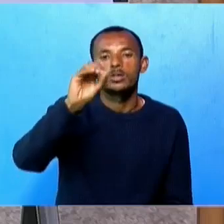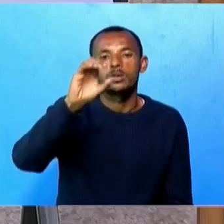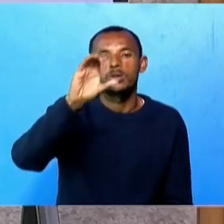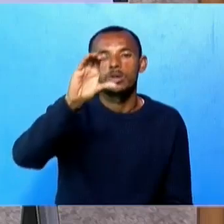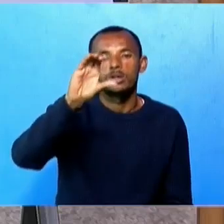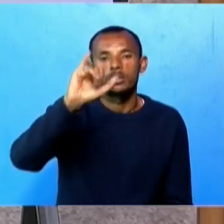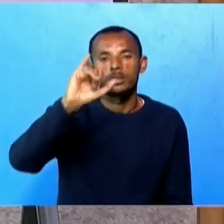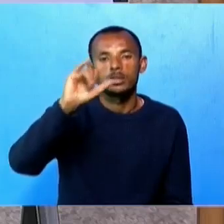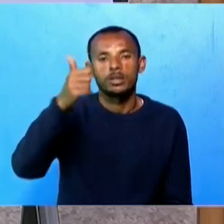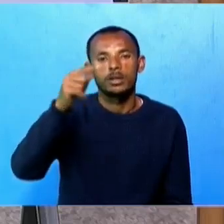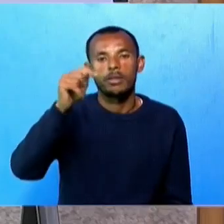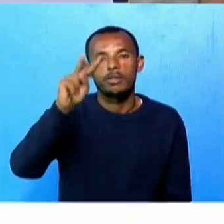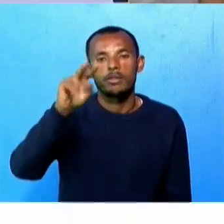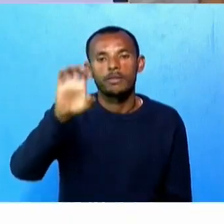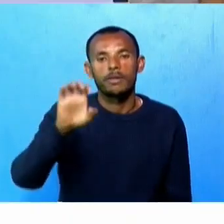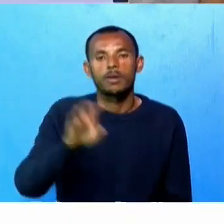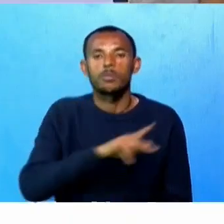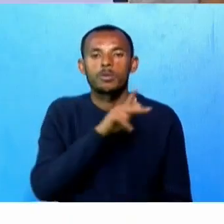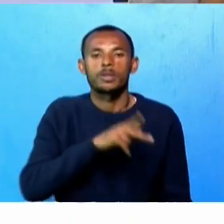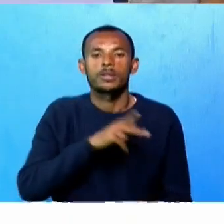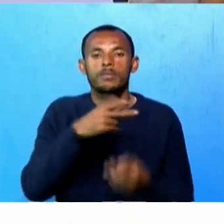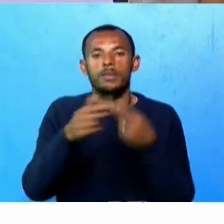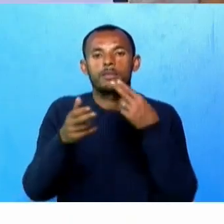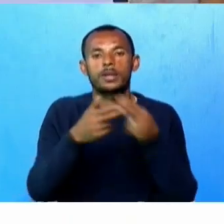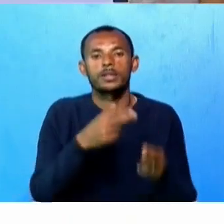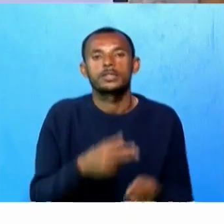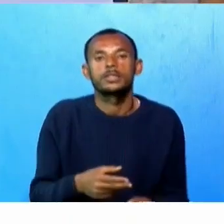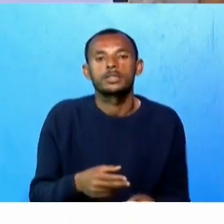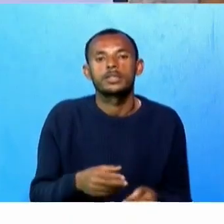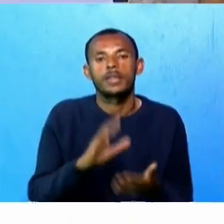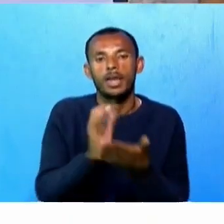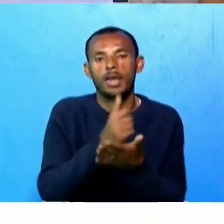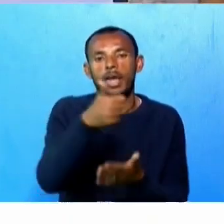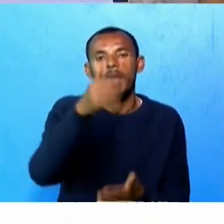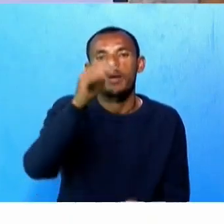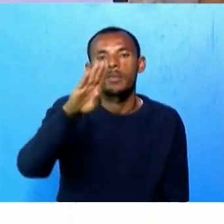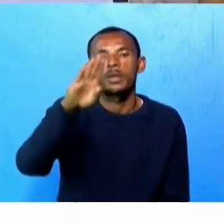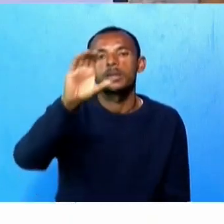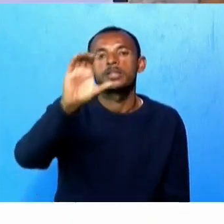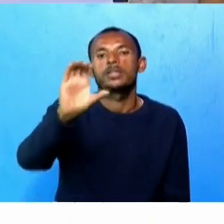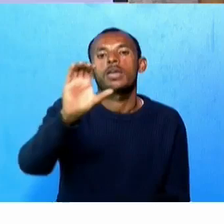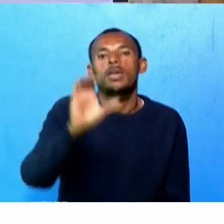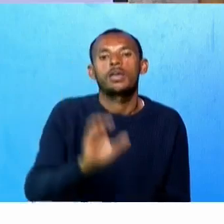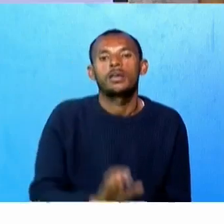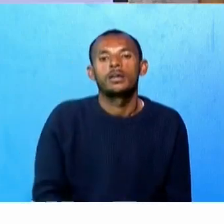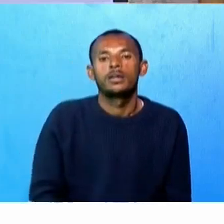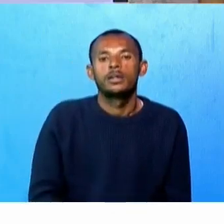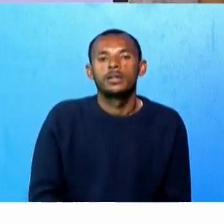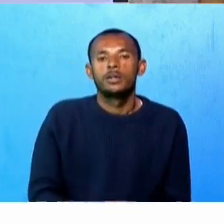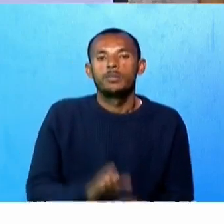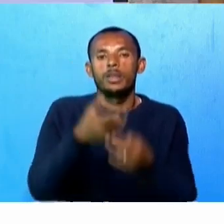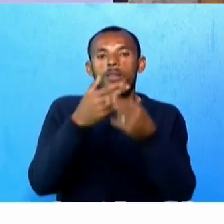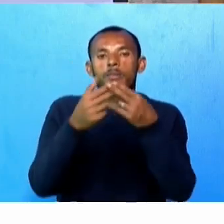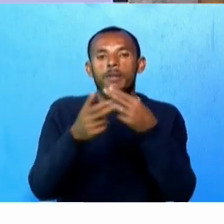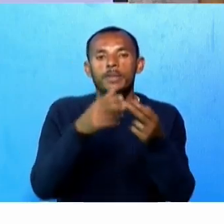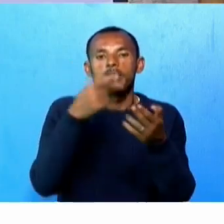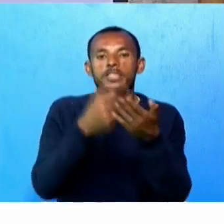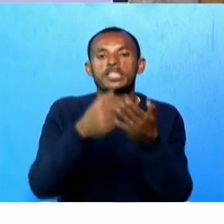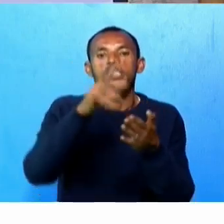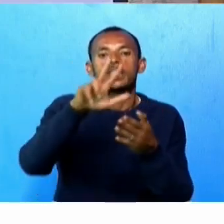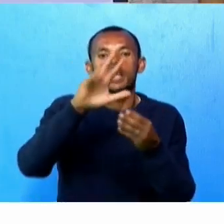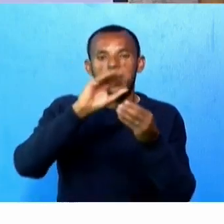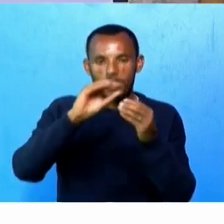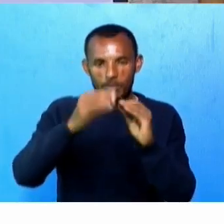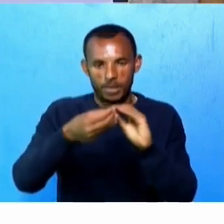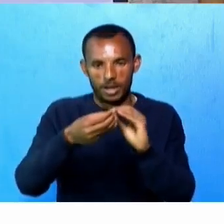take any three numbers, A, B, C, okay? If you take this thing and multiplying these three numbers in